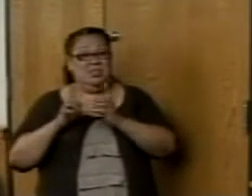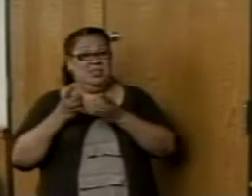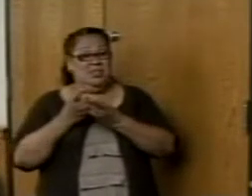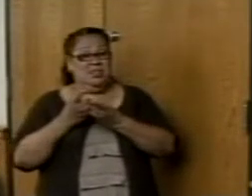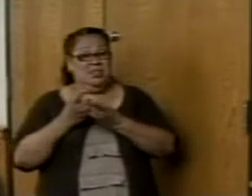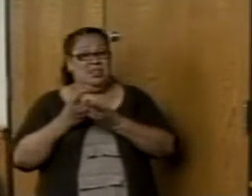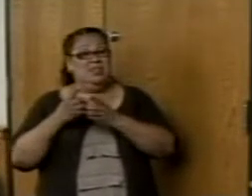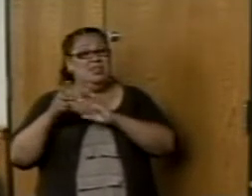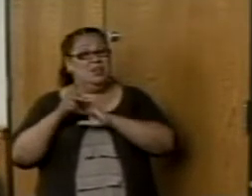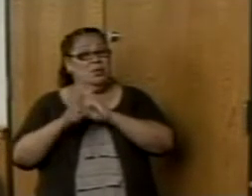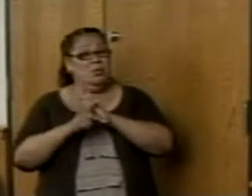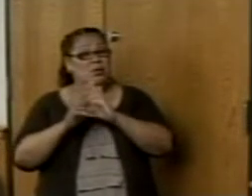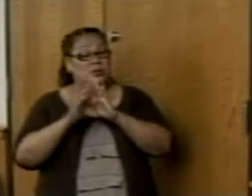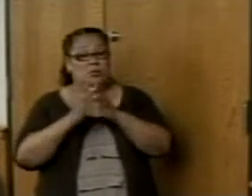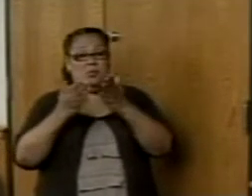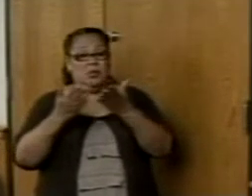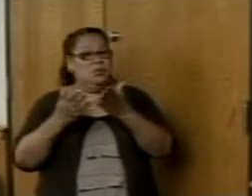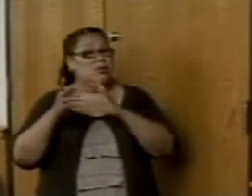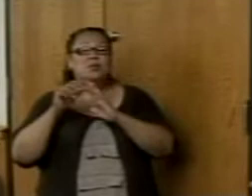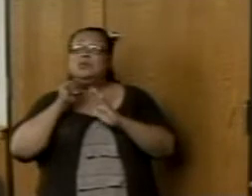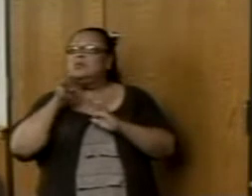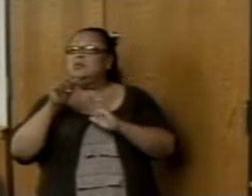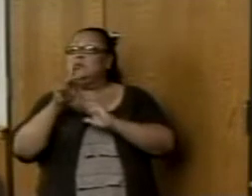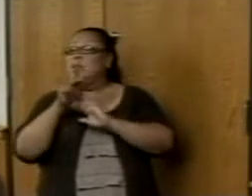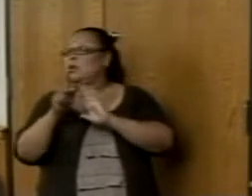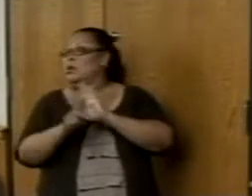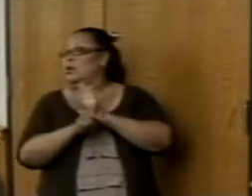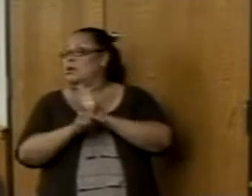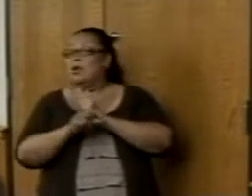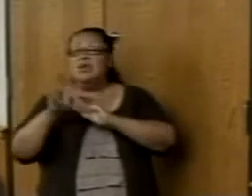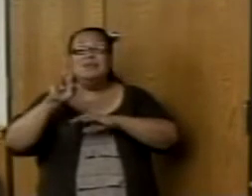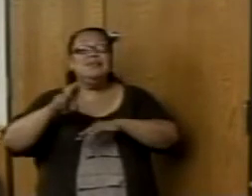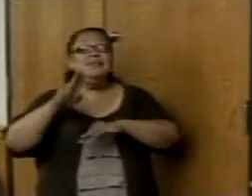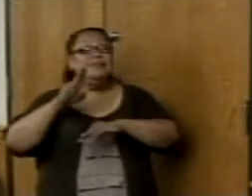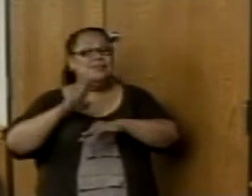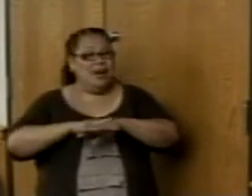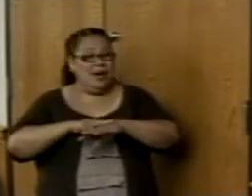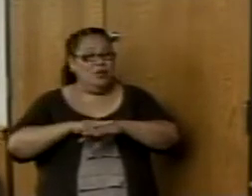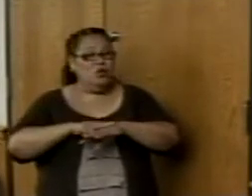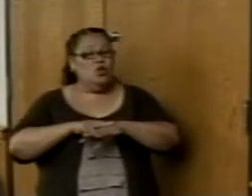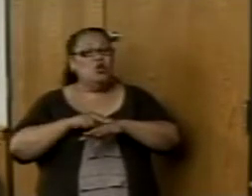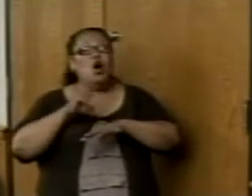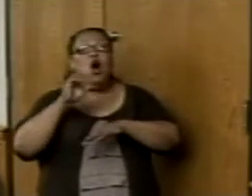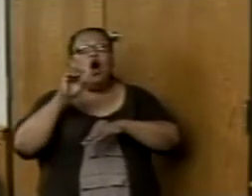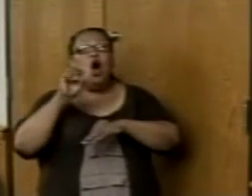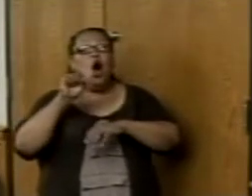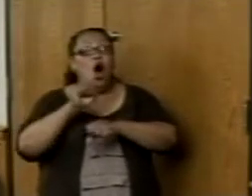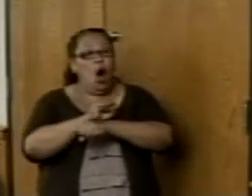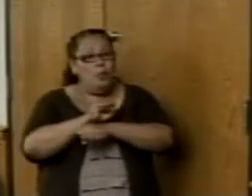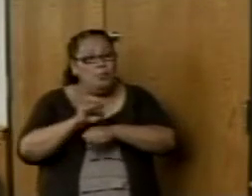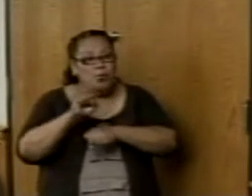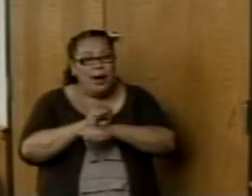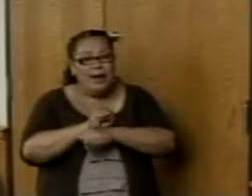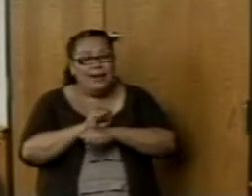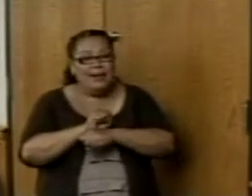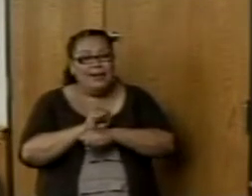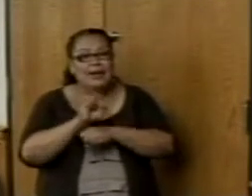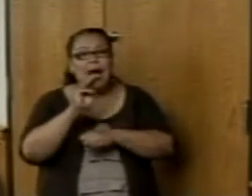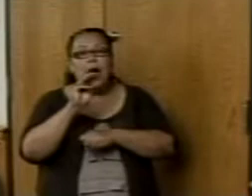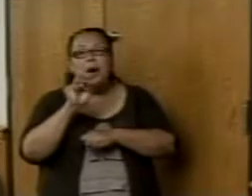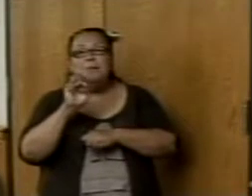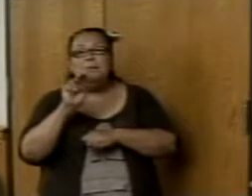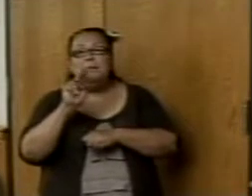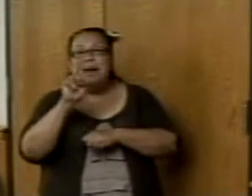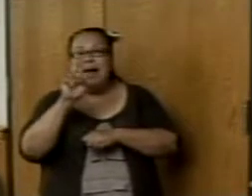in our policy book. In fact, it's not policy. It's our Standard Operating Procedures Manual. It's a guideline. Those are guidelines